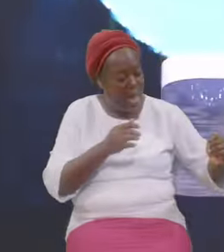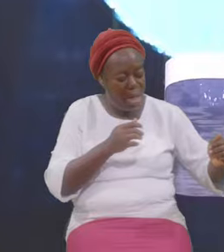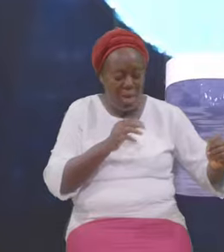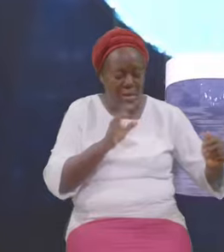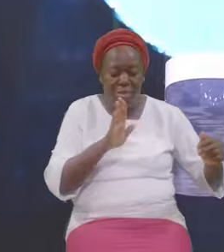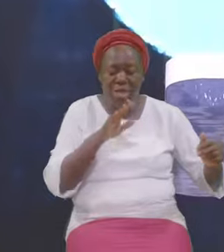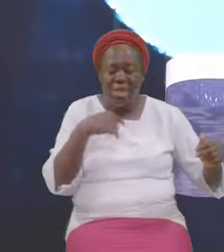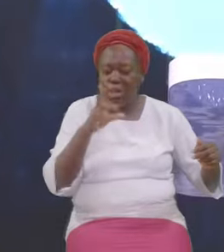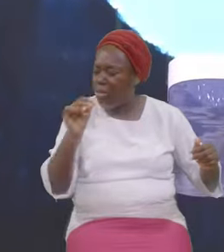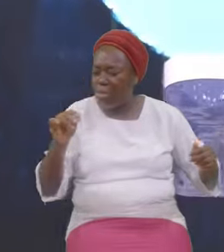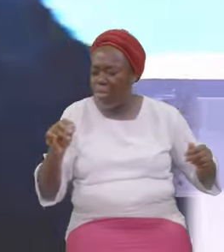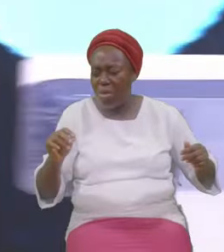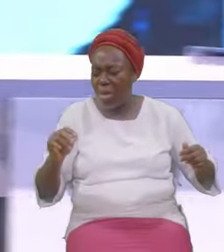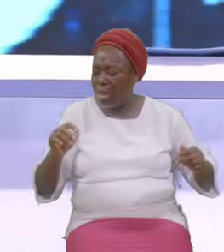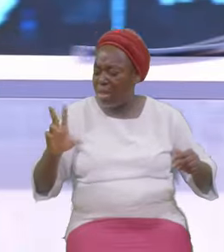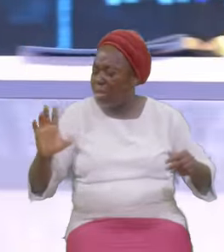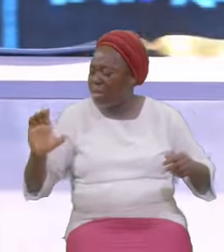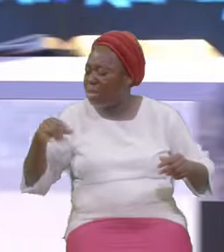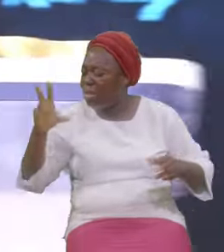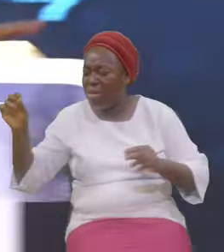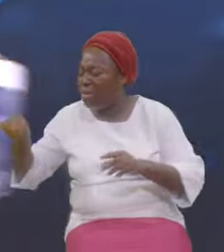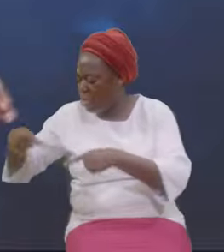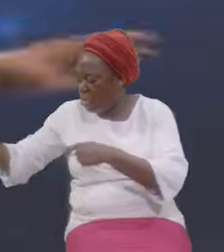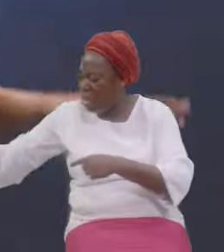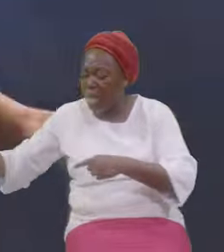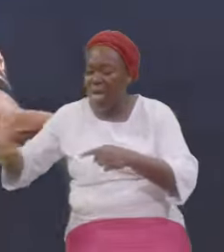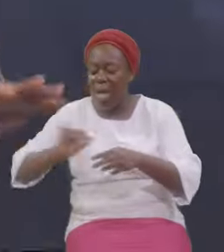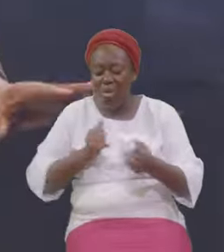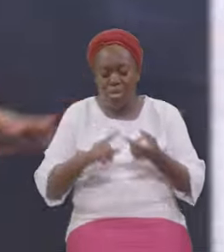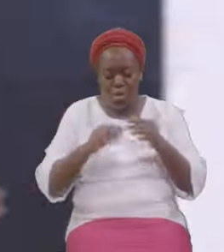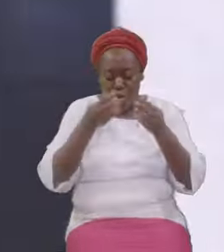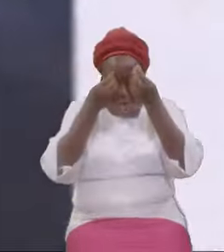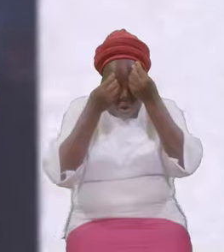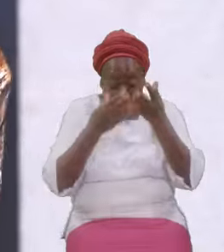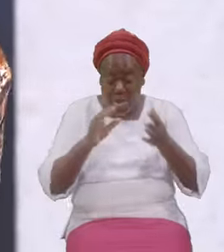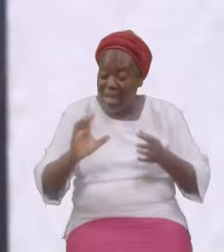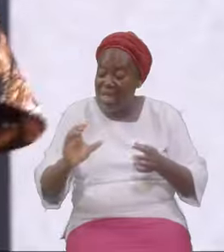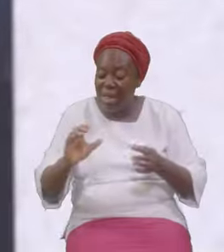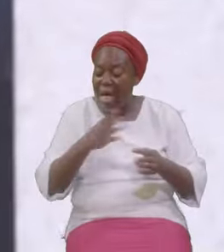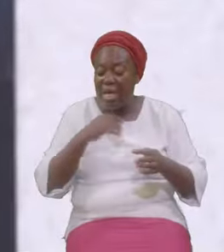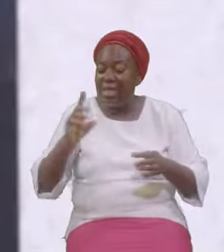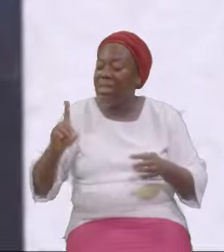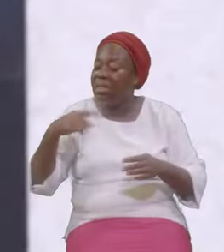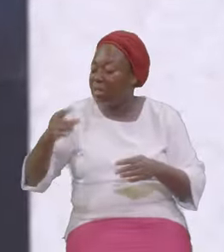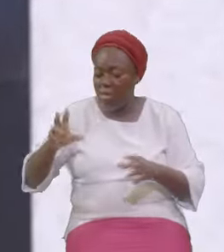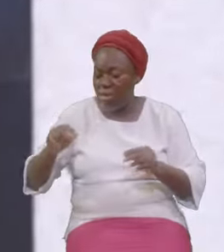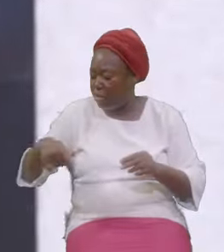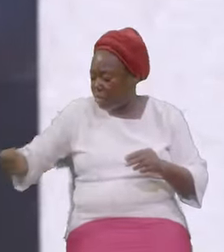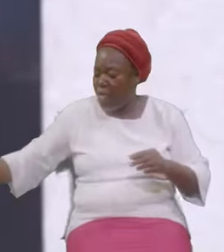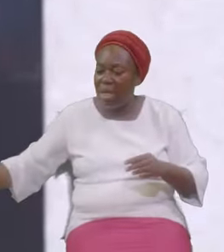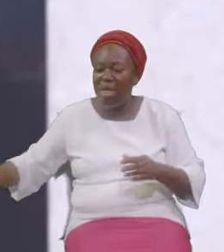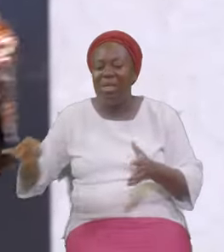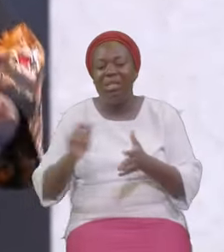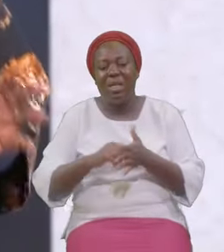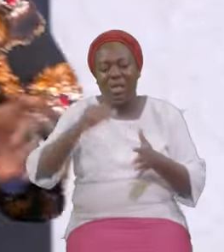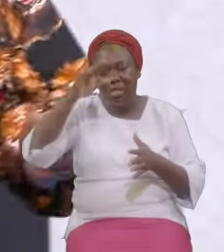no, go this way. And he wants to obey C. And D says, go this way. That man will just be like, you know, a